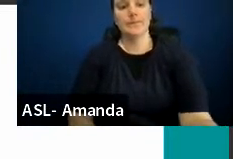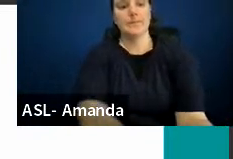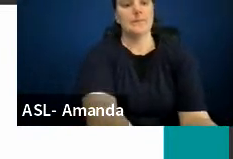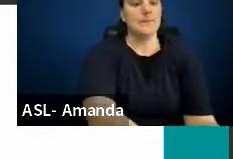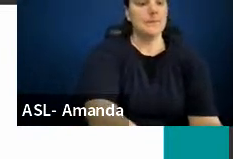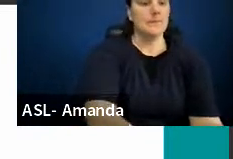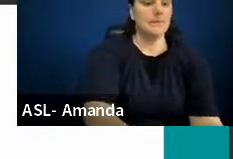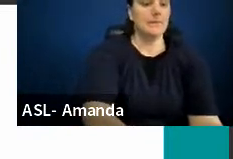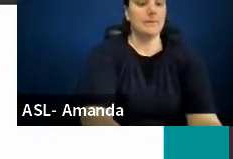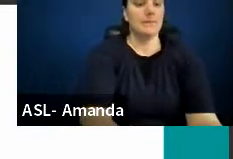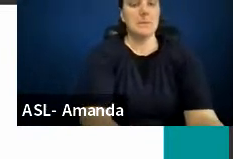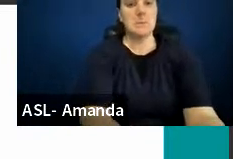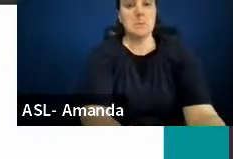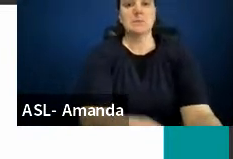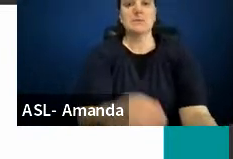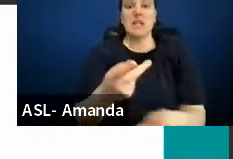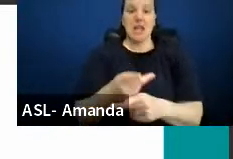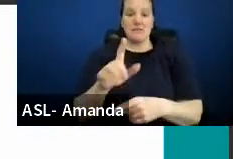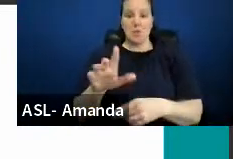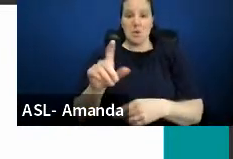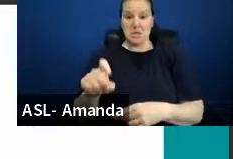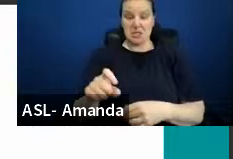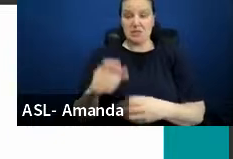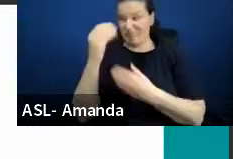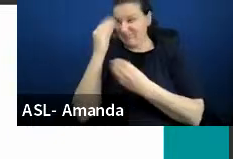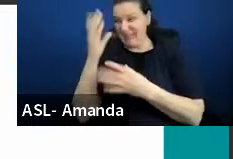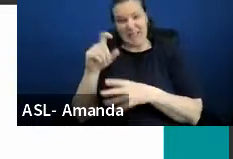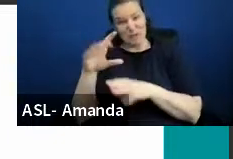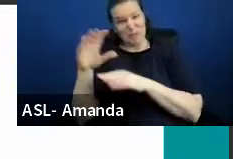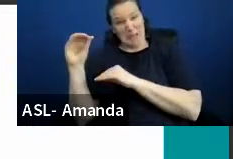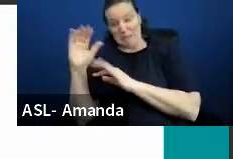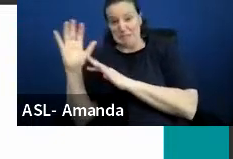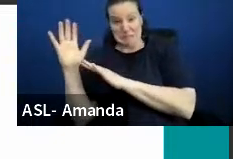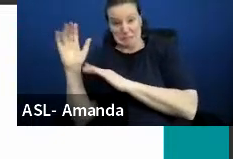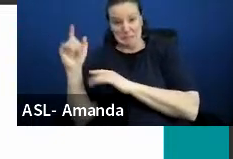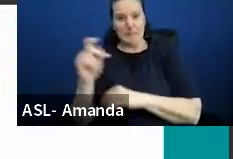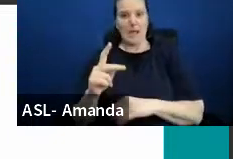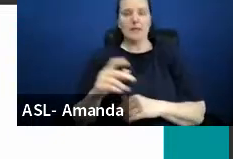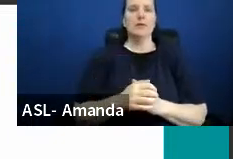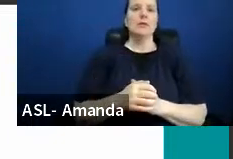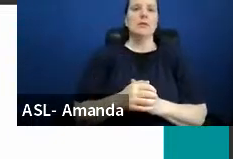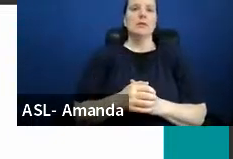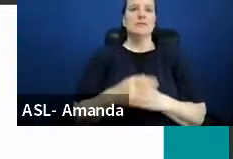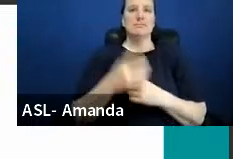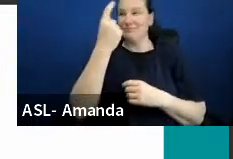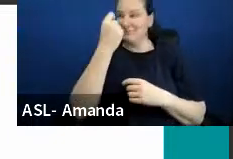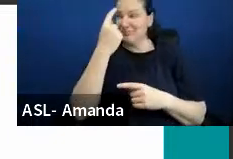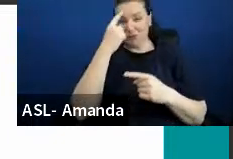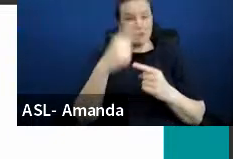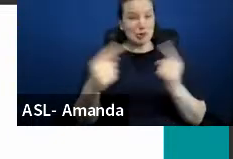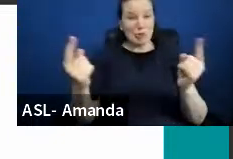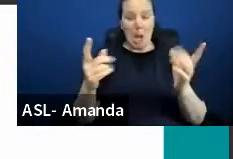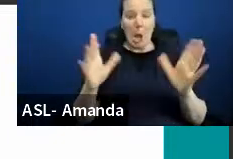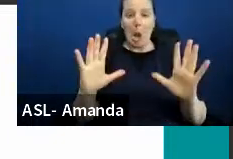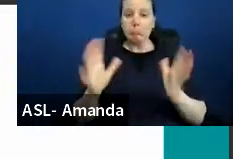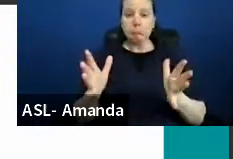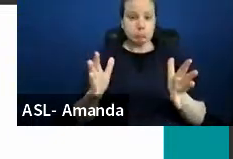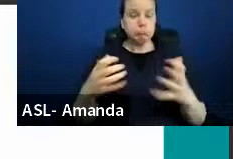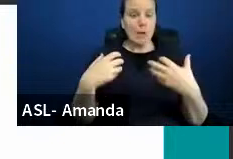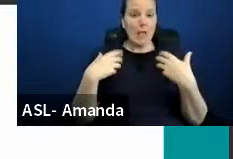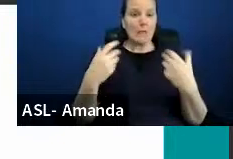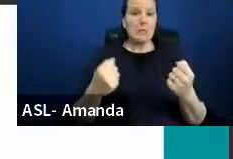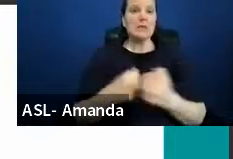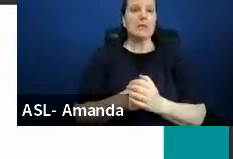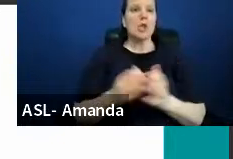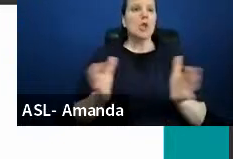if you need to step away. Embrace diverse perspectives and understand that disagreement is healthy. We encourage those who